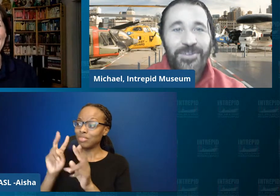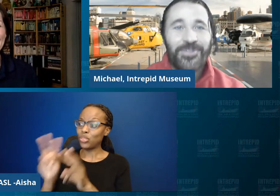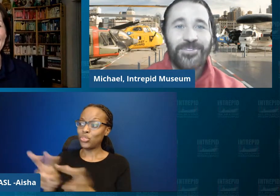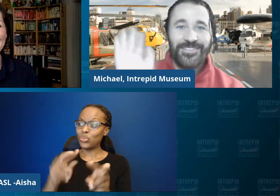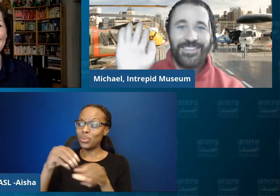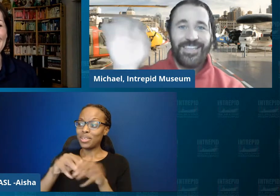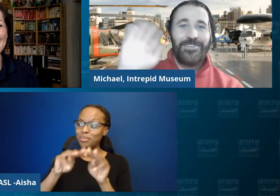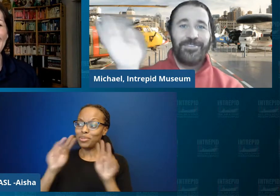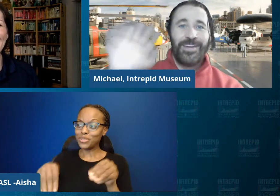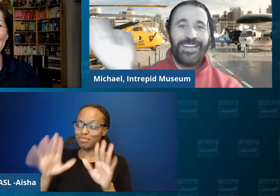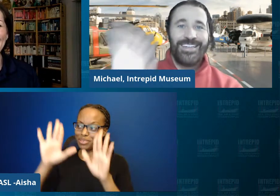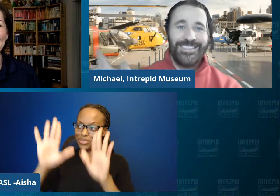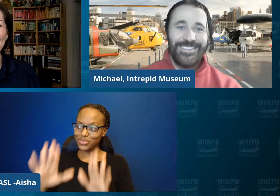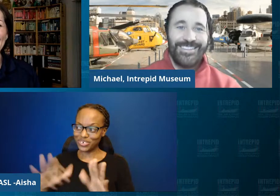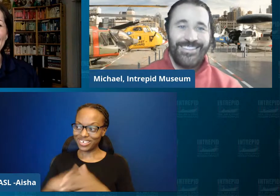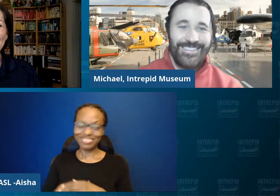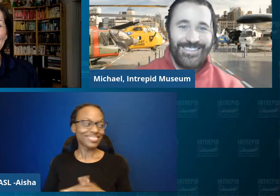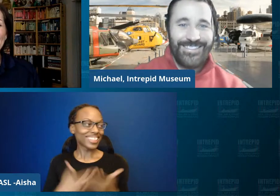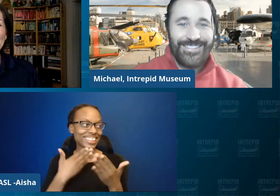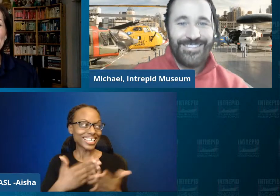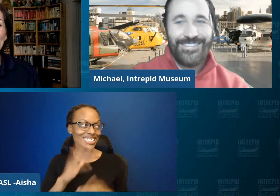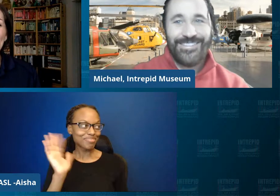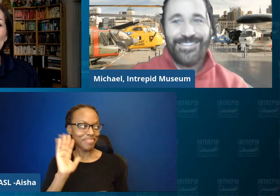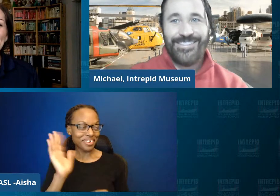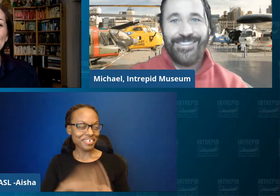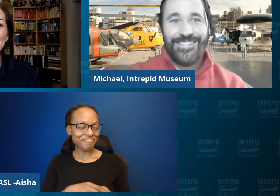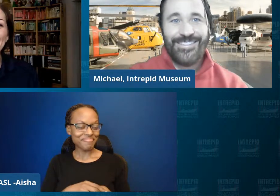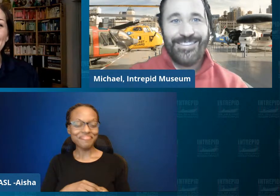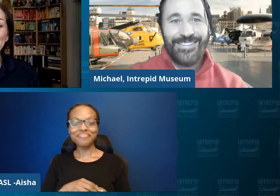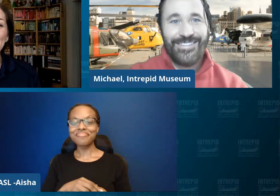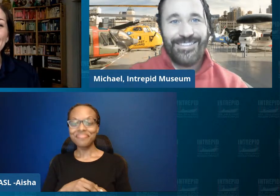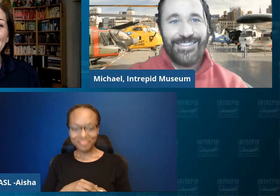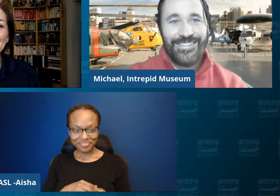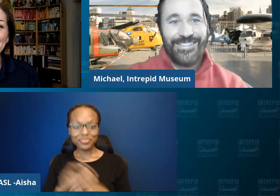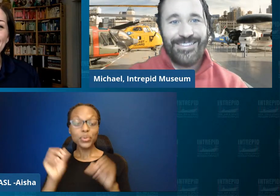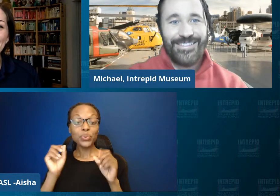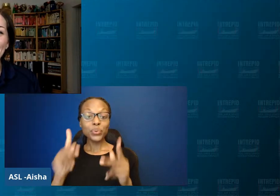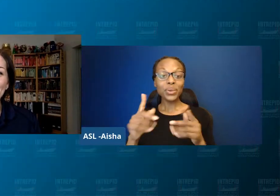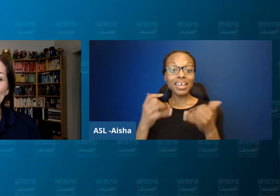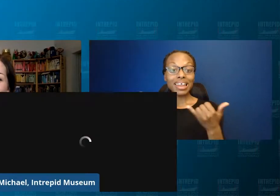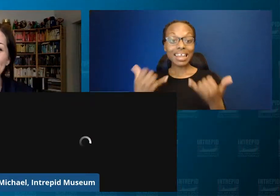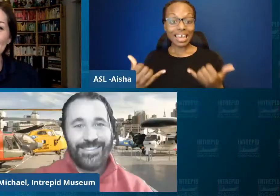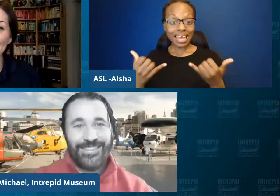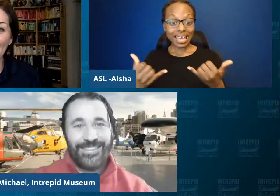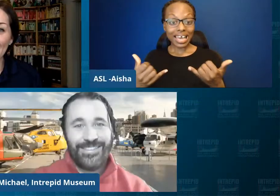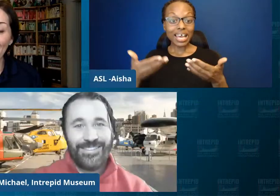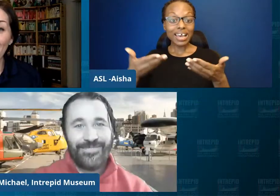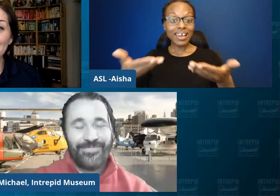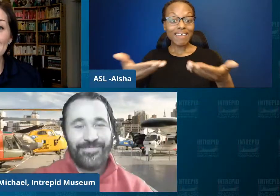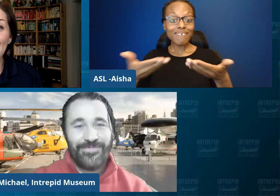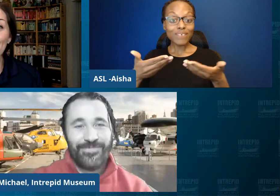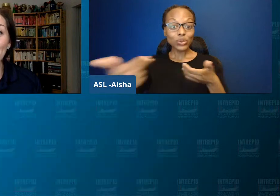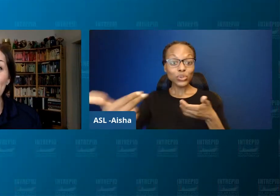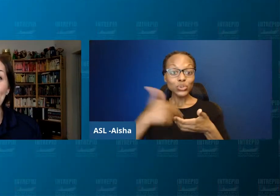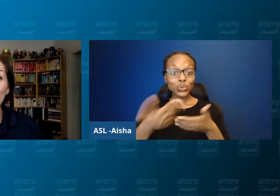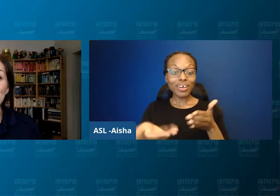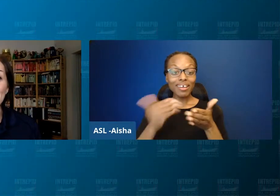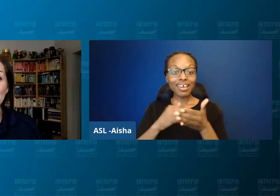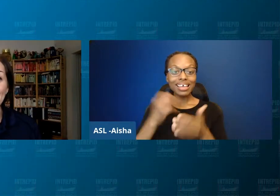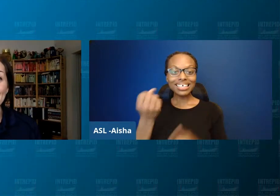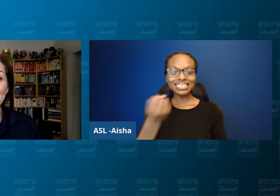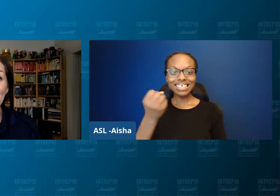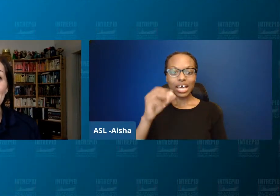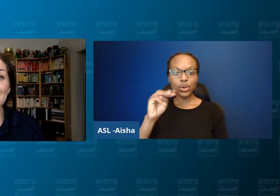Thank you. Thank you, everybody. So everyone, we would like to invite you to join us again on Saturday,